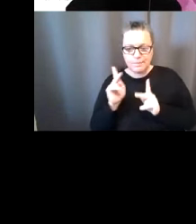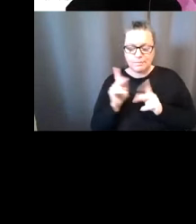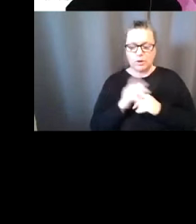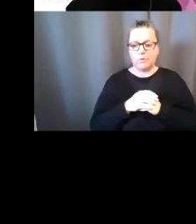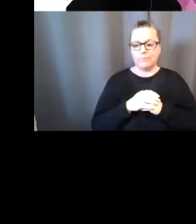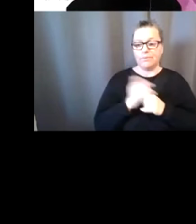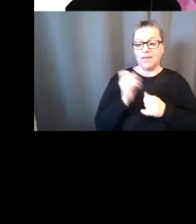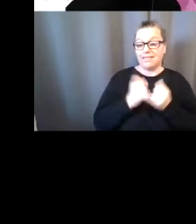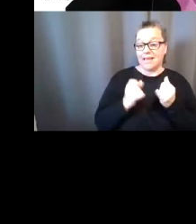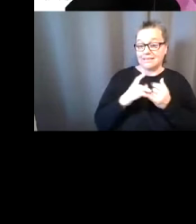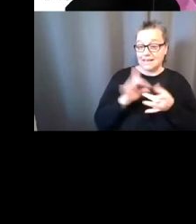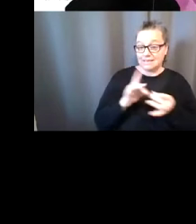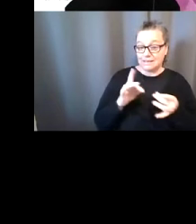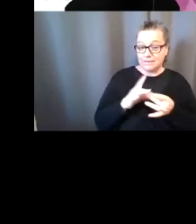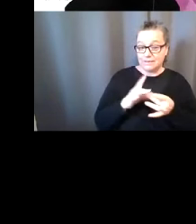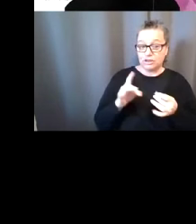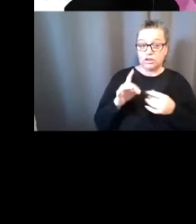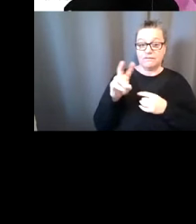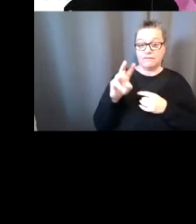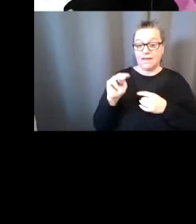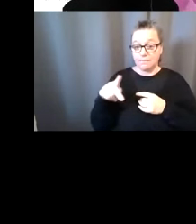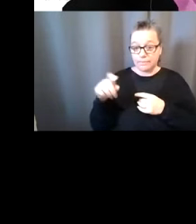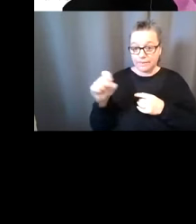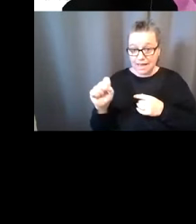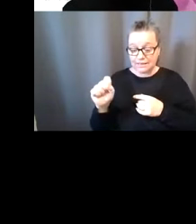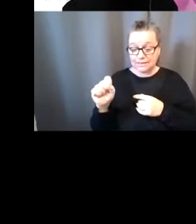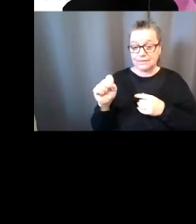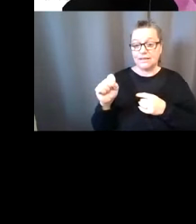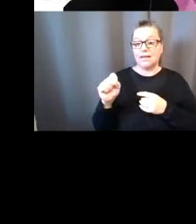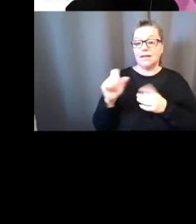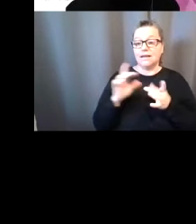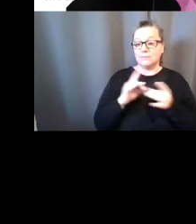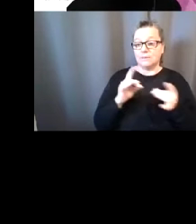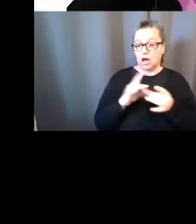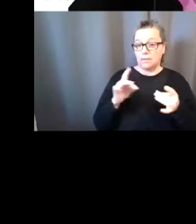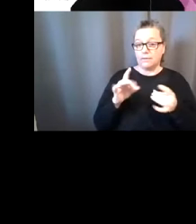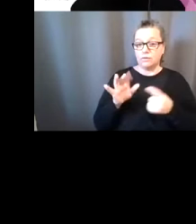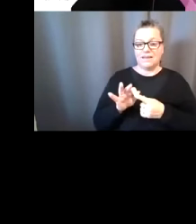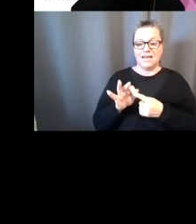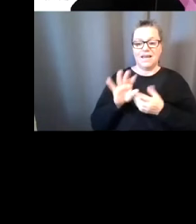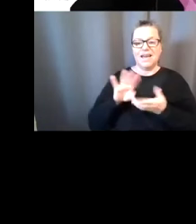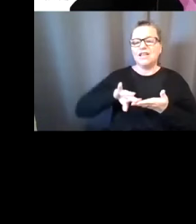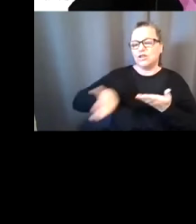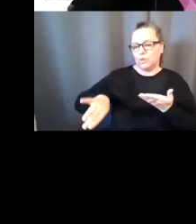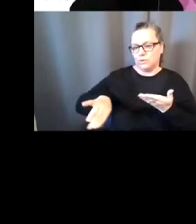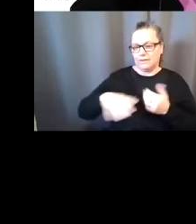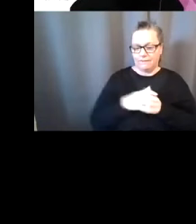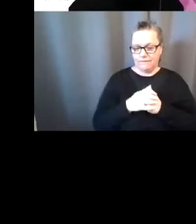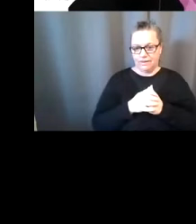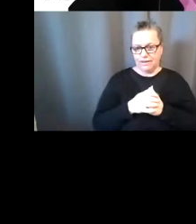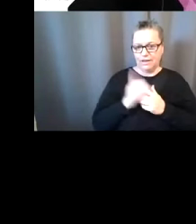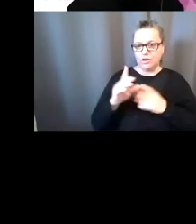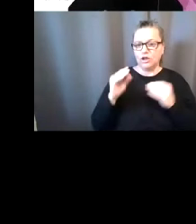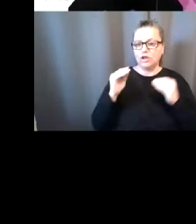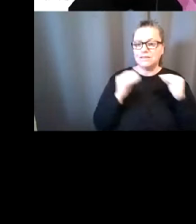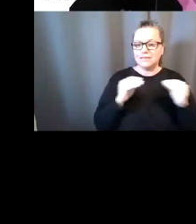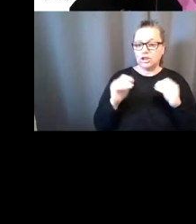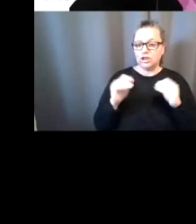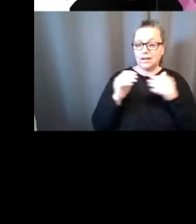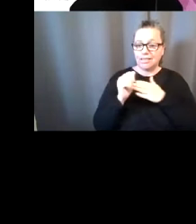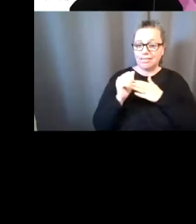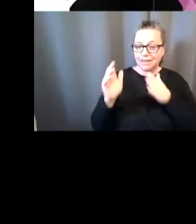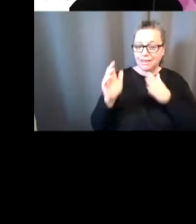mentioned earlier, BNPS has been commented to be exclusive. You're using this language that you're teaching the leaders, but you're not